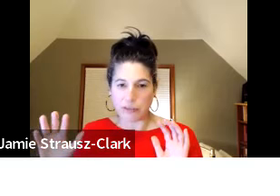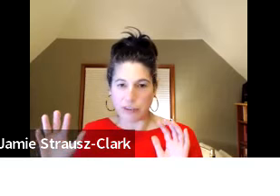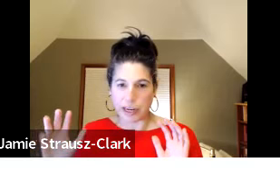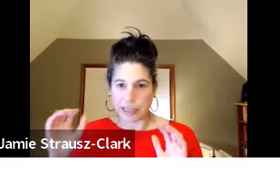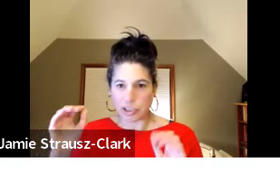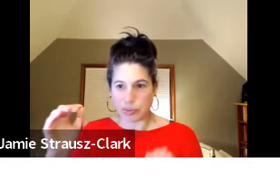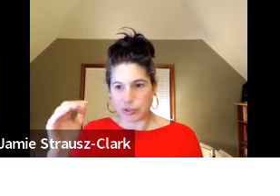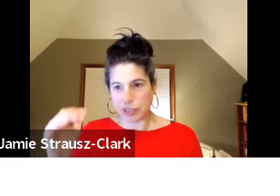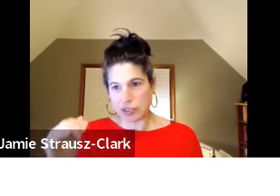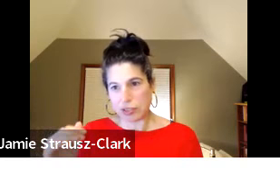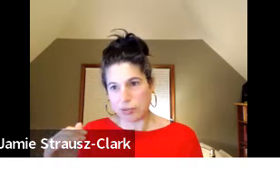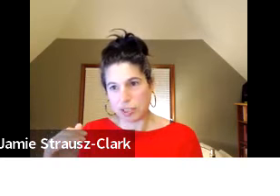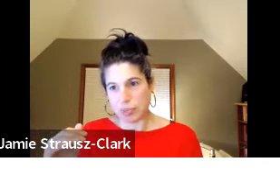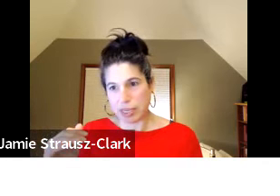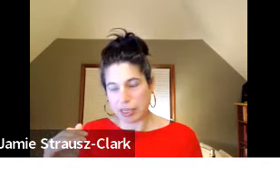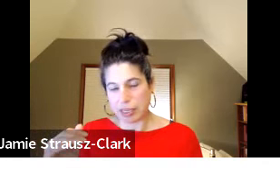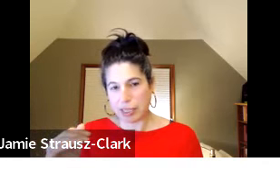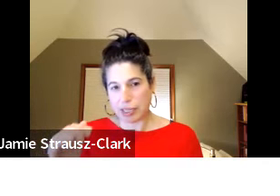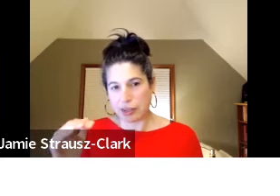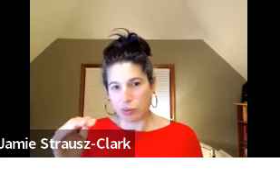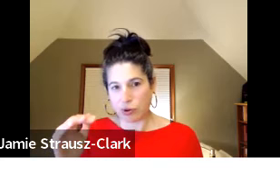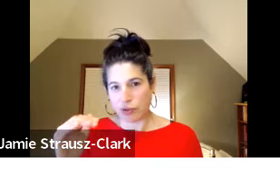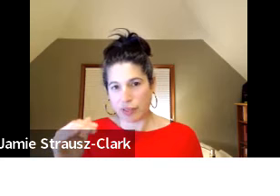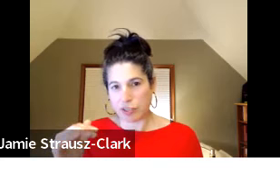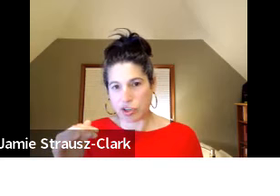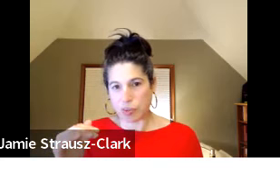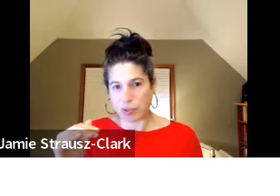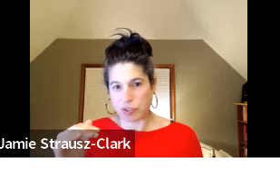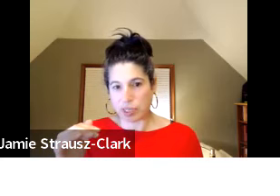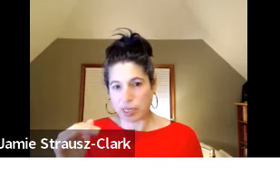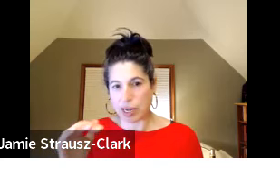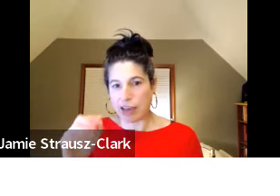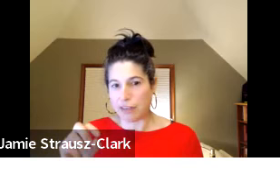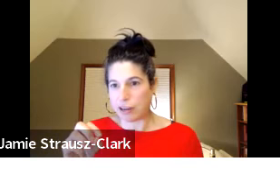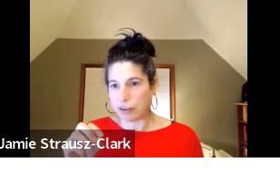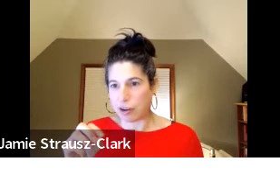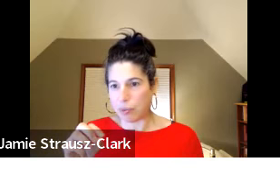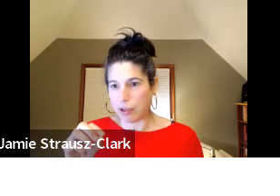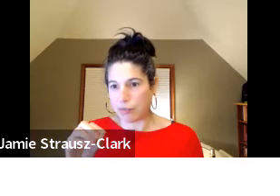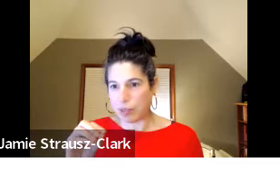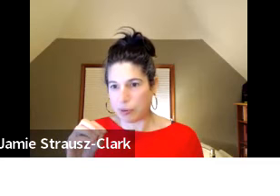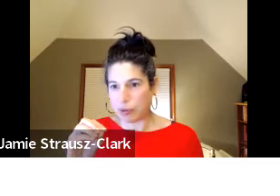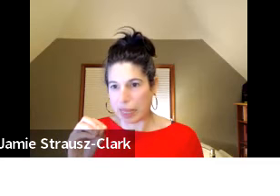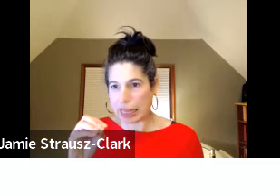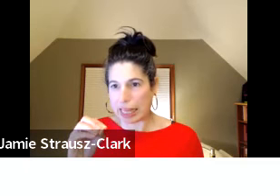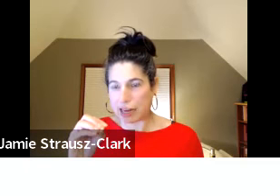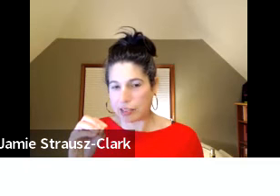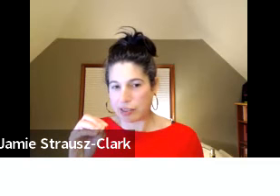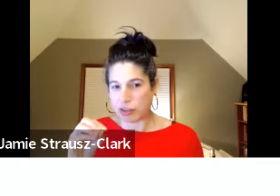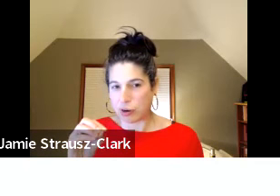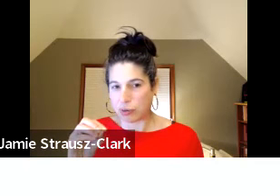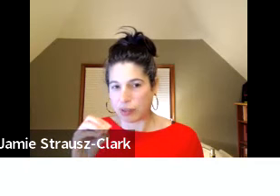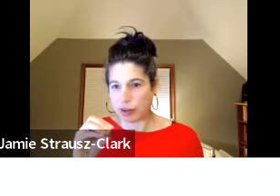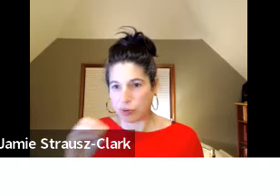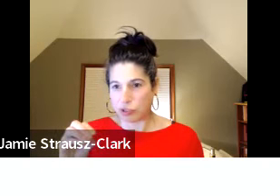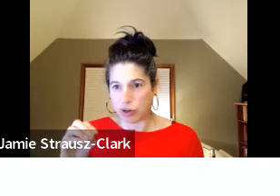We're going to invite each person to speak in the order that they show up on the screen. I have had a couple of people let us